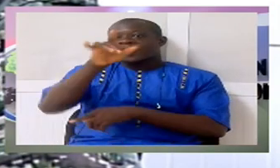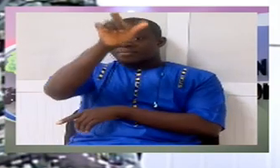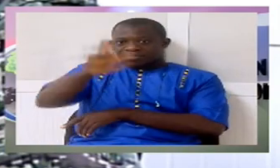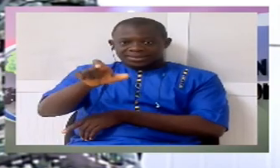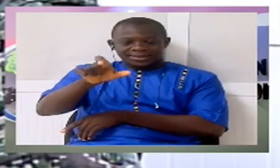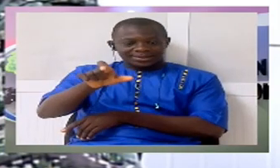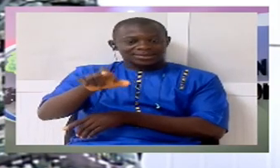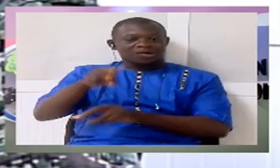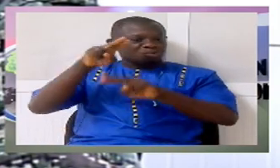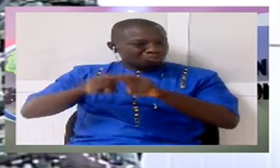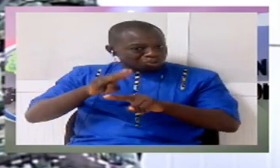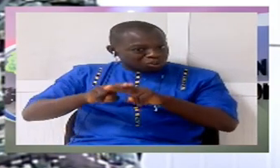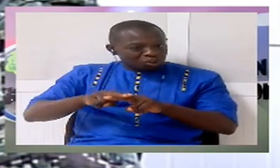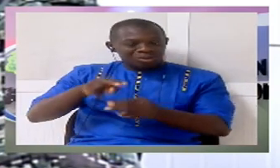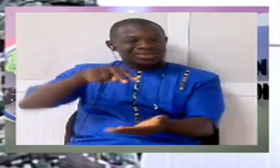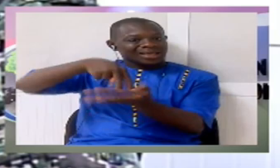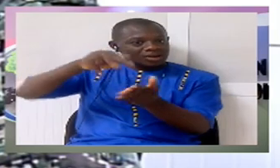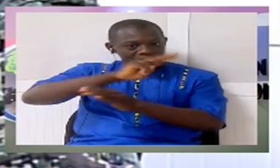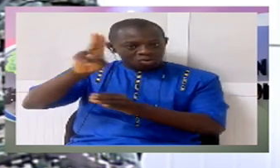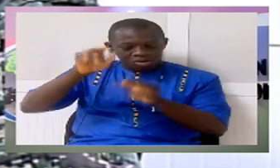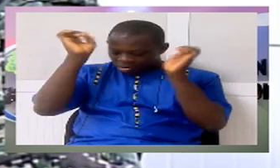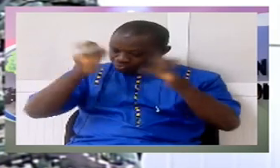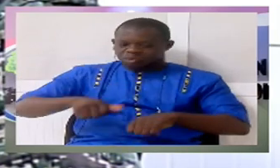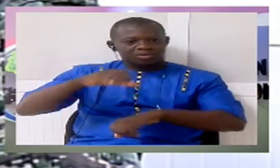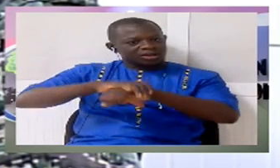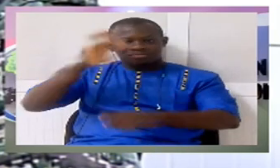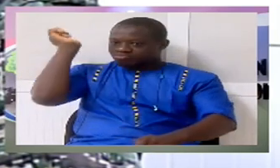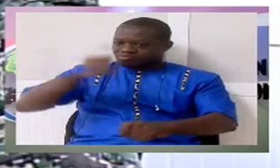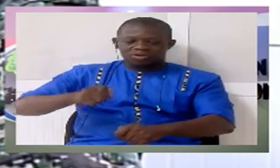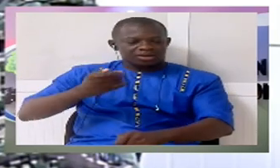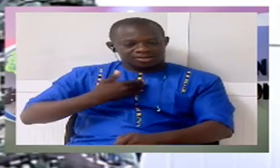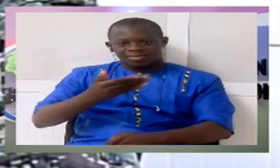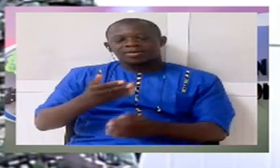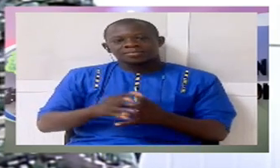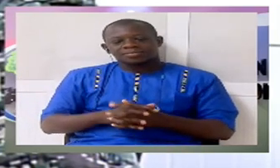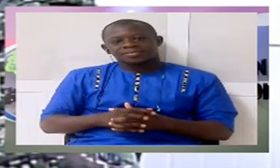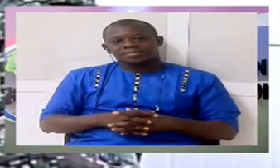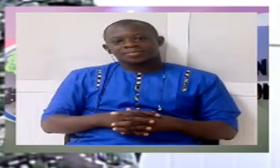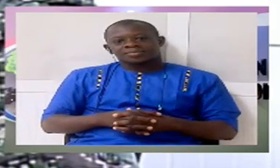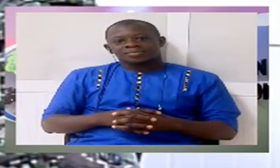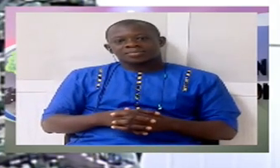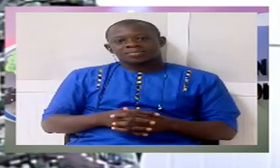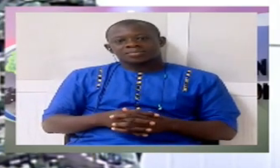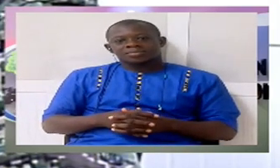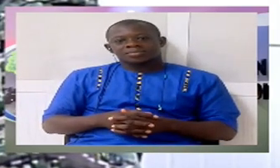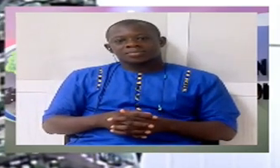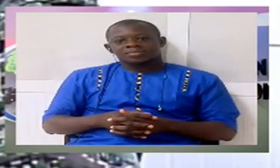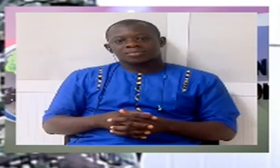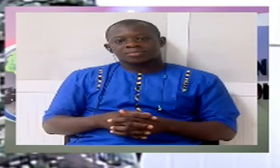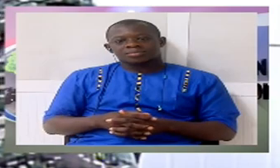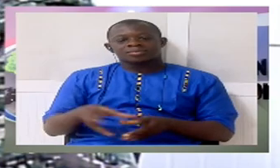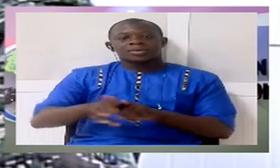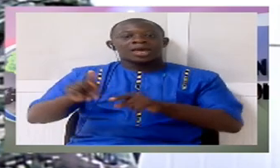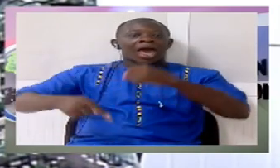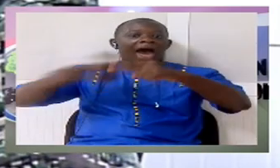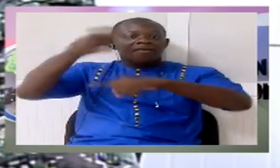yodo. If the individual does not stand up, he or she would be beaten up. Be gaay sa buñ xamé li convoy mu ngi ñëw sa nga gis